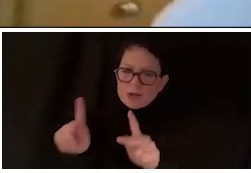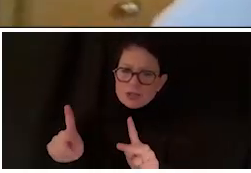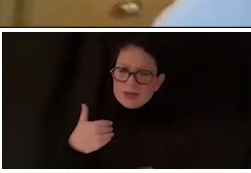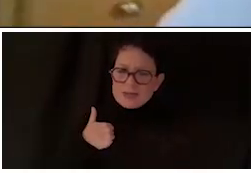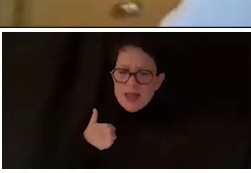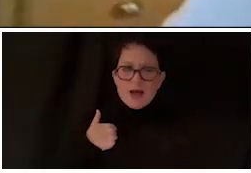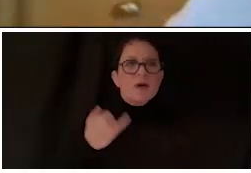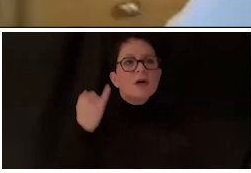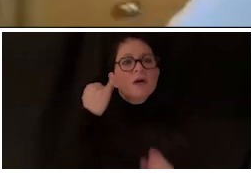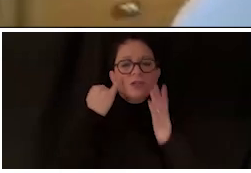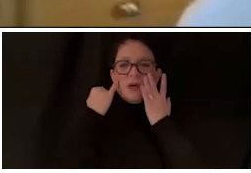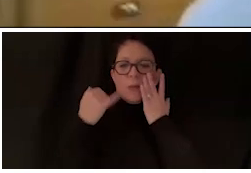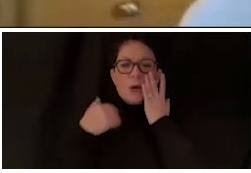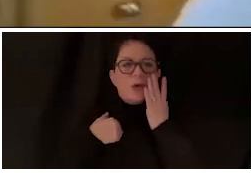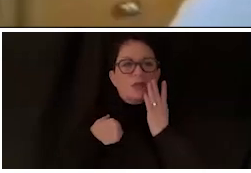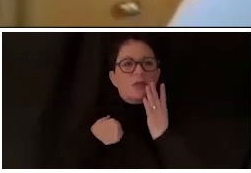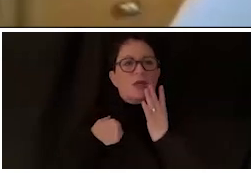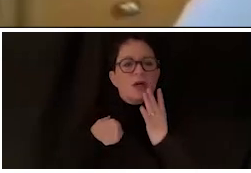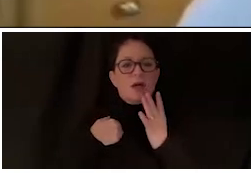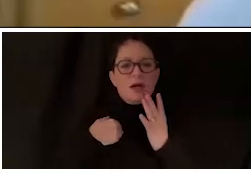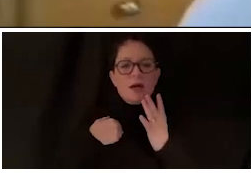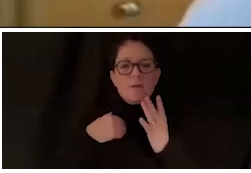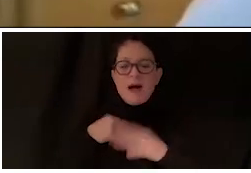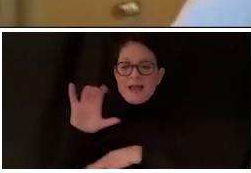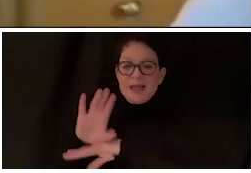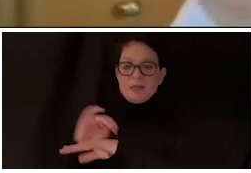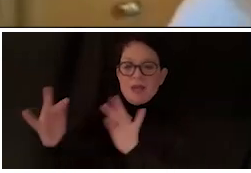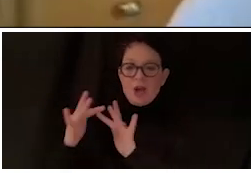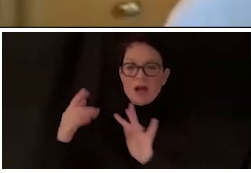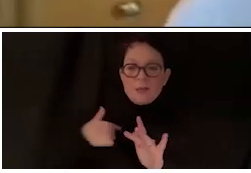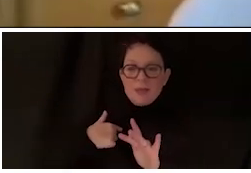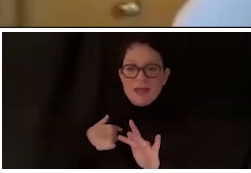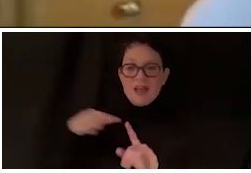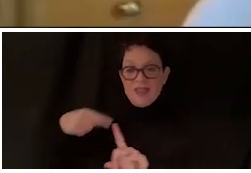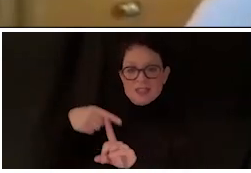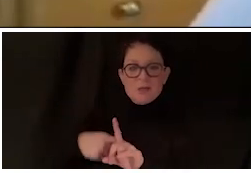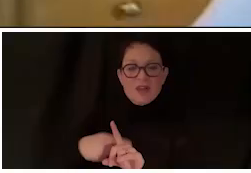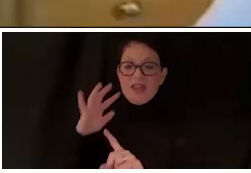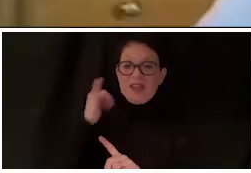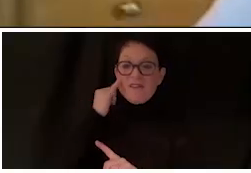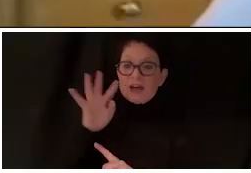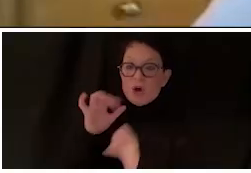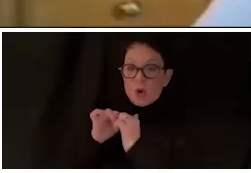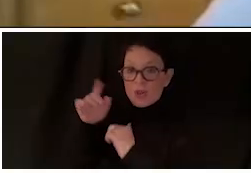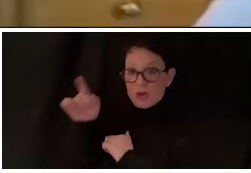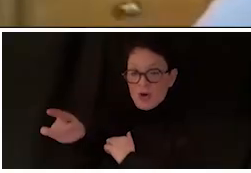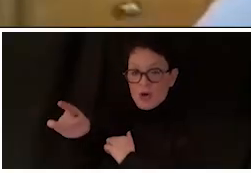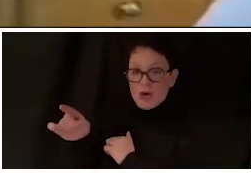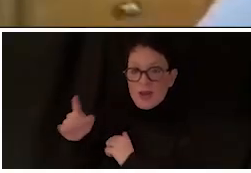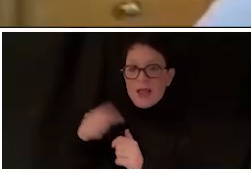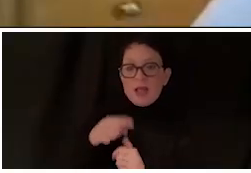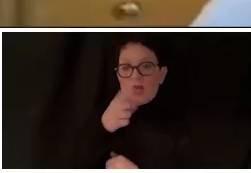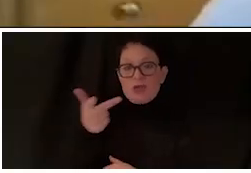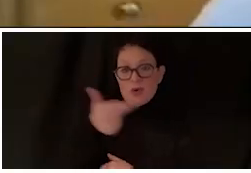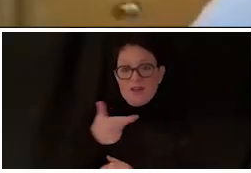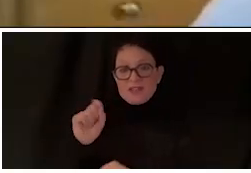if my case manager Courtney gets in touch with me this month, would it be possible, like, if I talked with her and then we, like, maybe me and